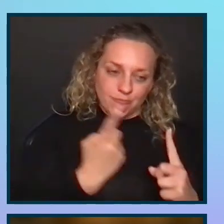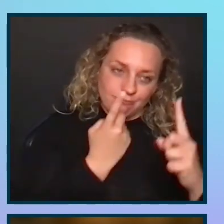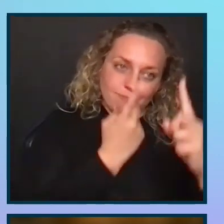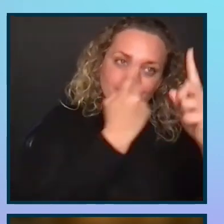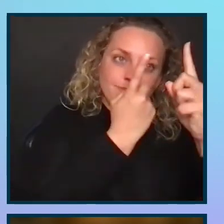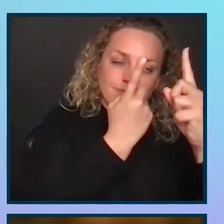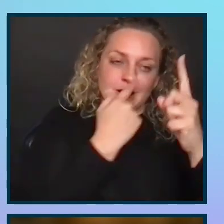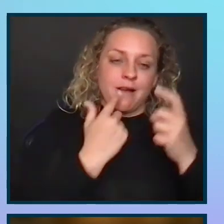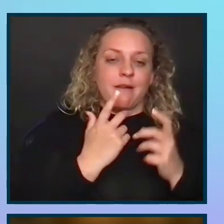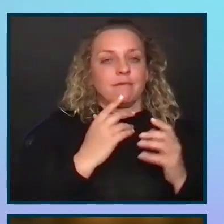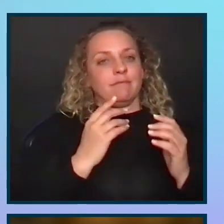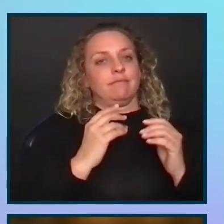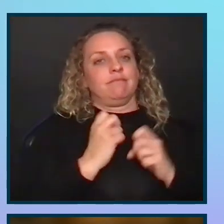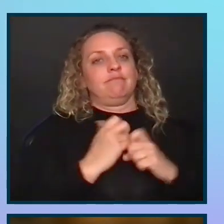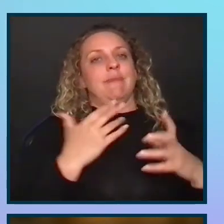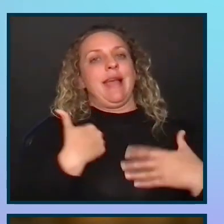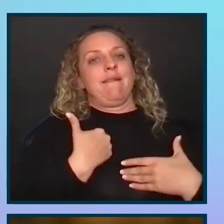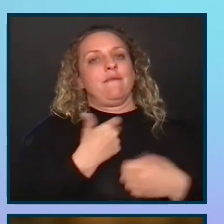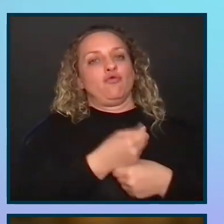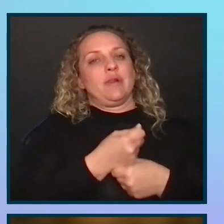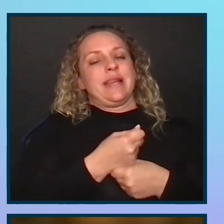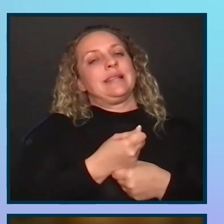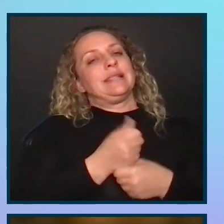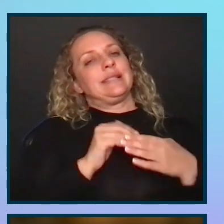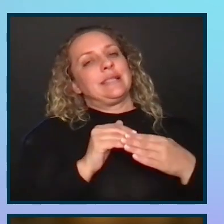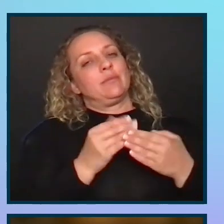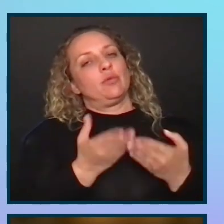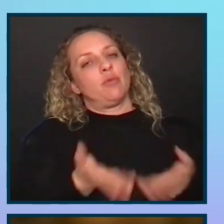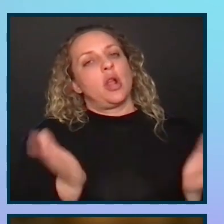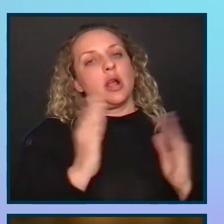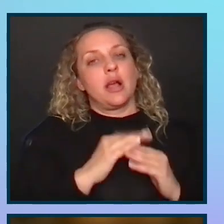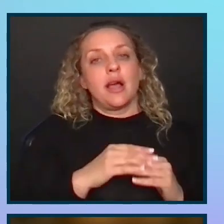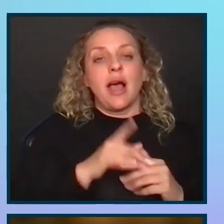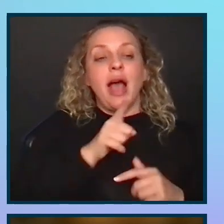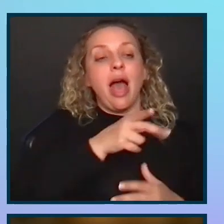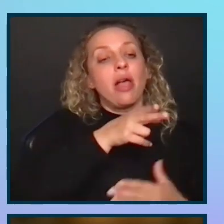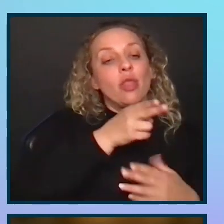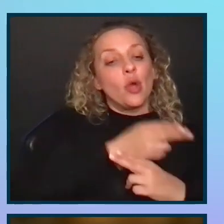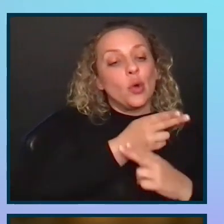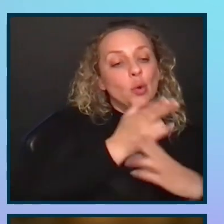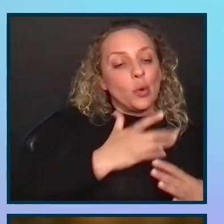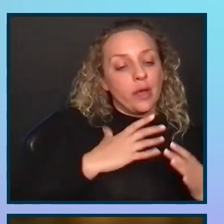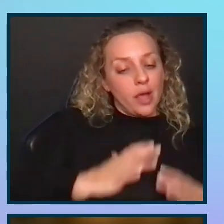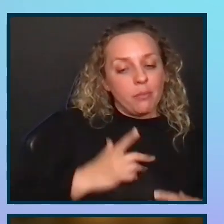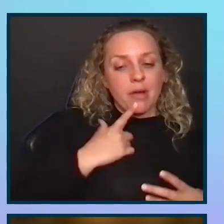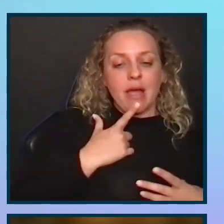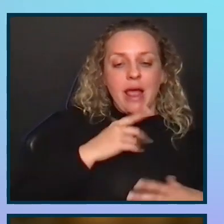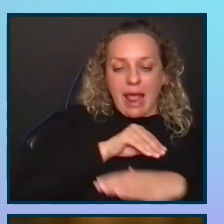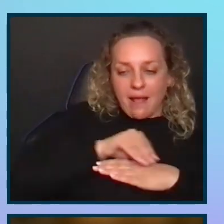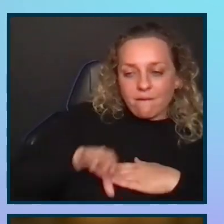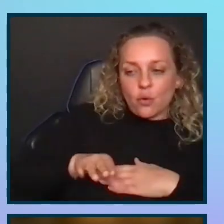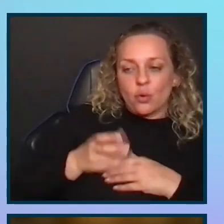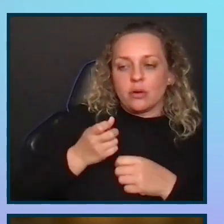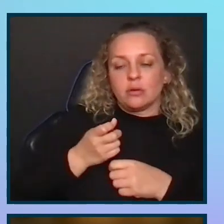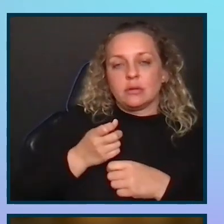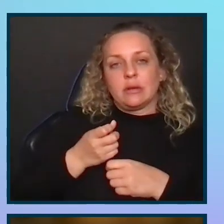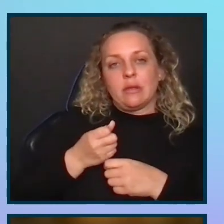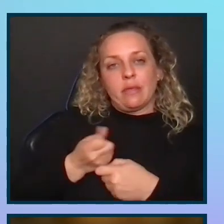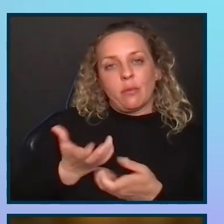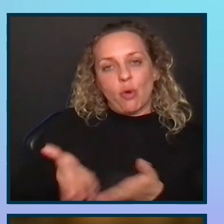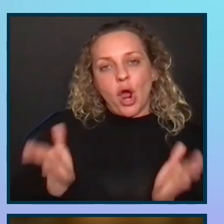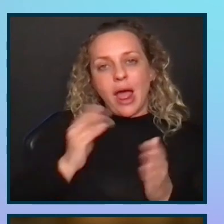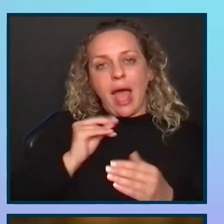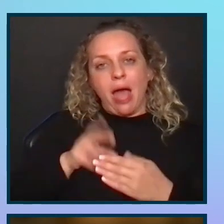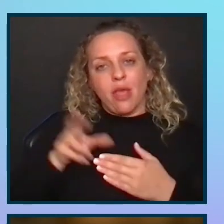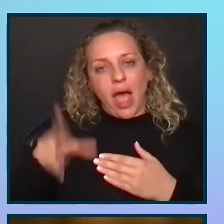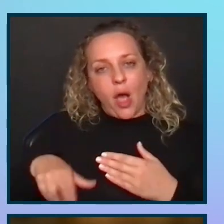goal of creating accessible products. And then the end user gets to influence the product and the outcome and the processes that